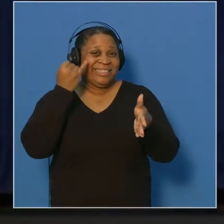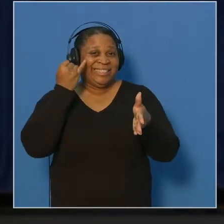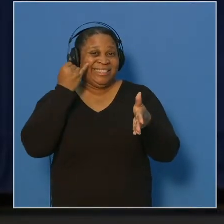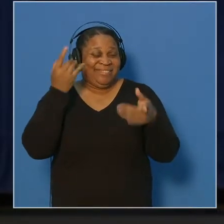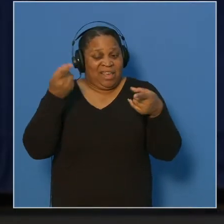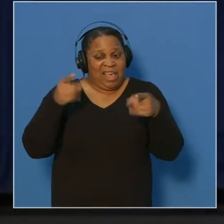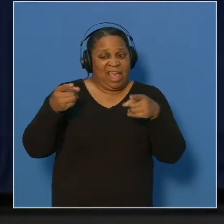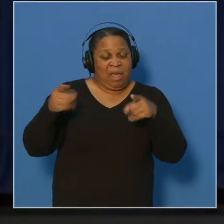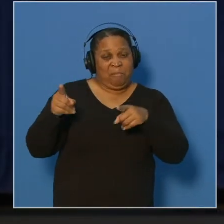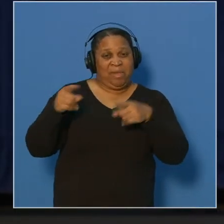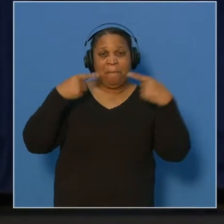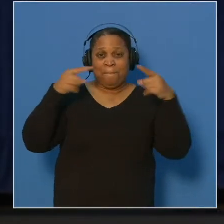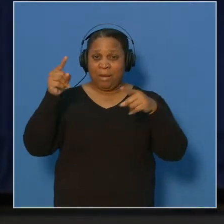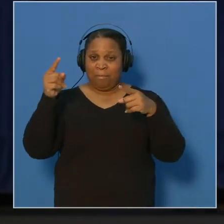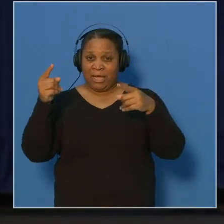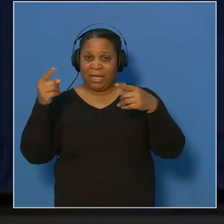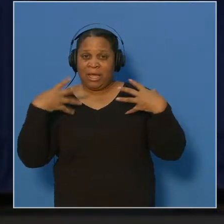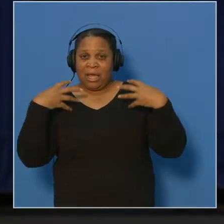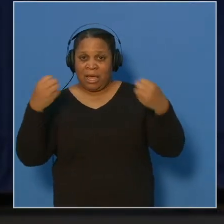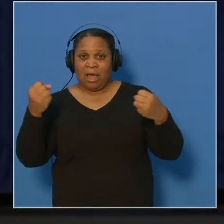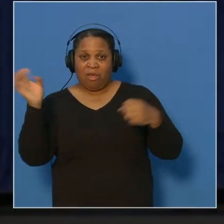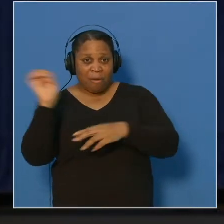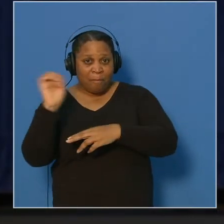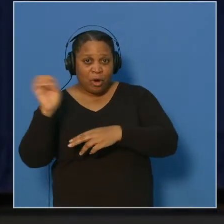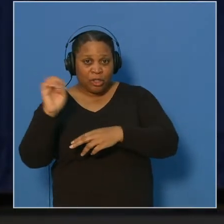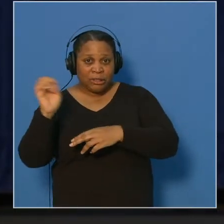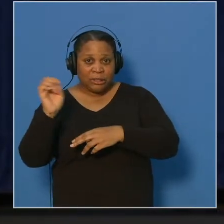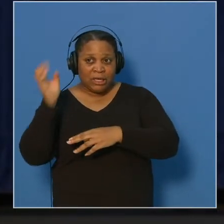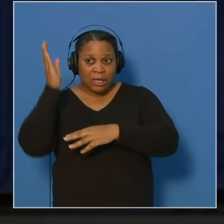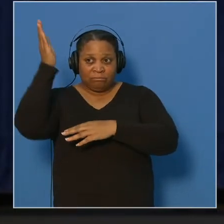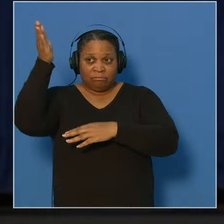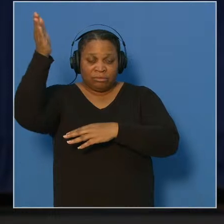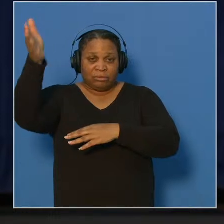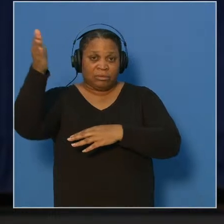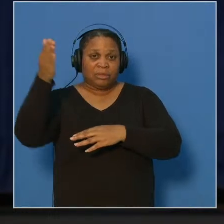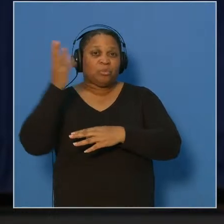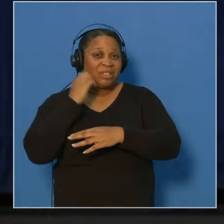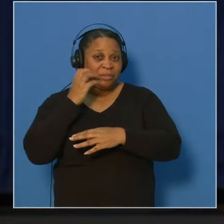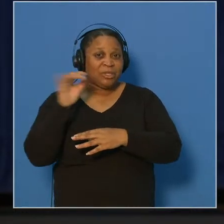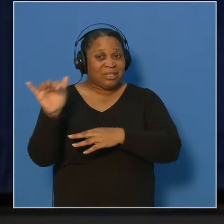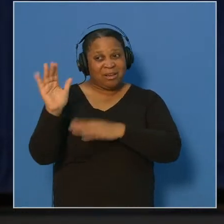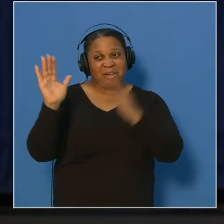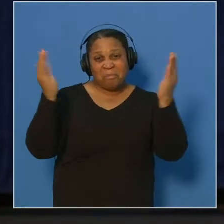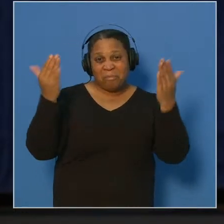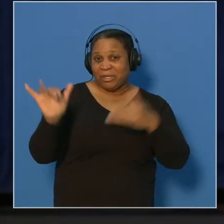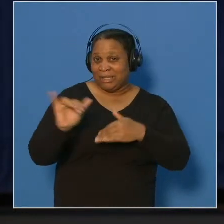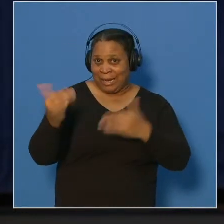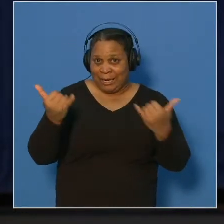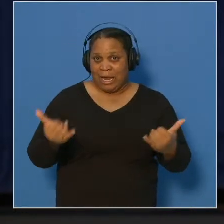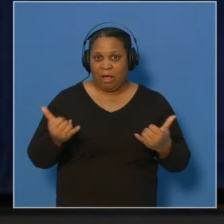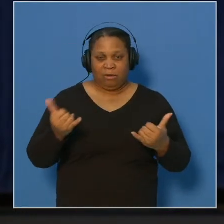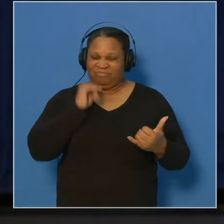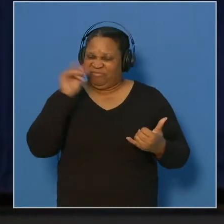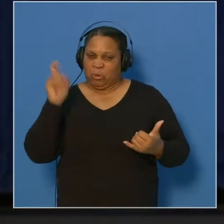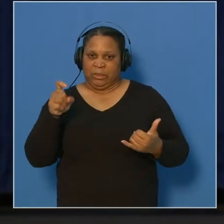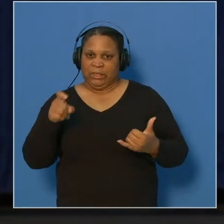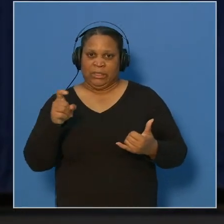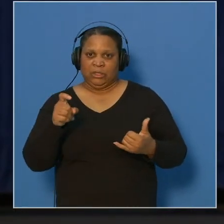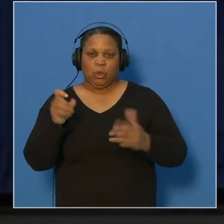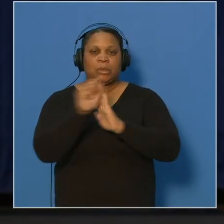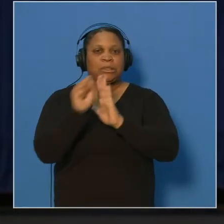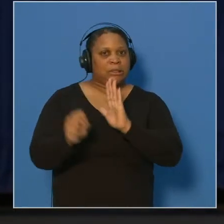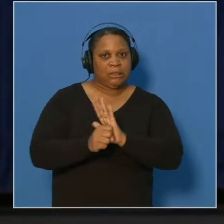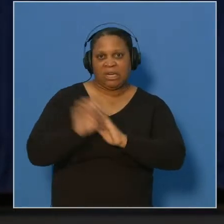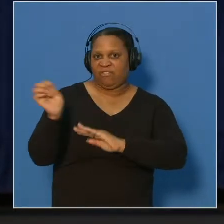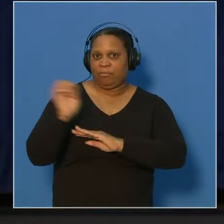public health emergency such as the one we're experiencing right now, without the need to have to declare a state of emergency.